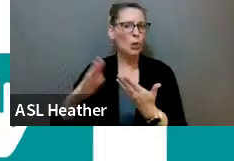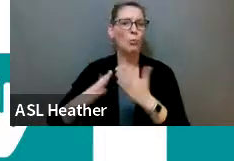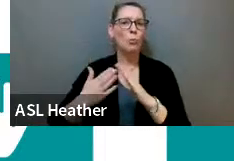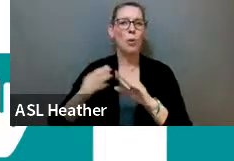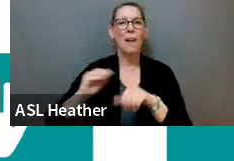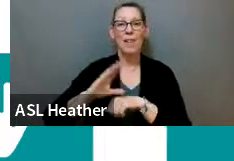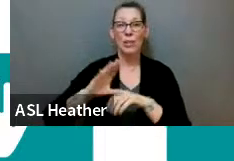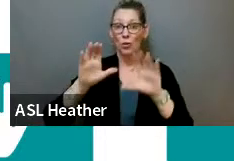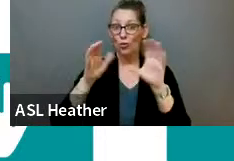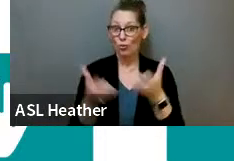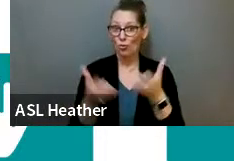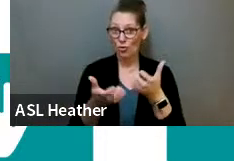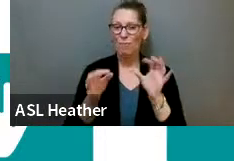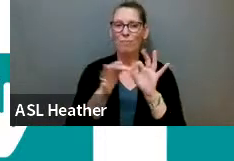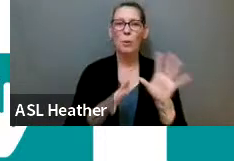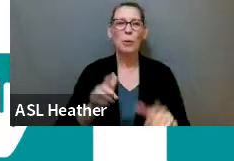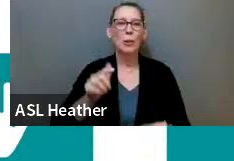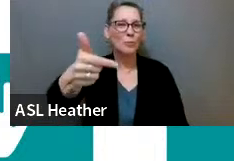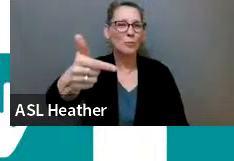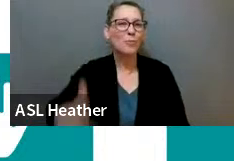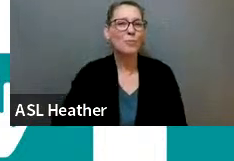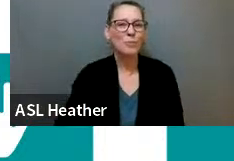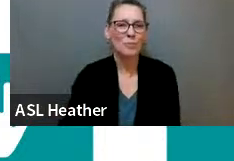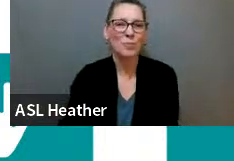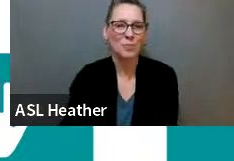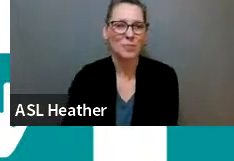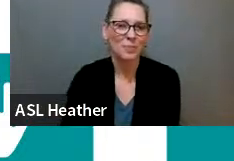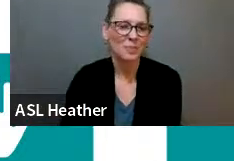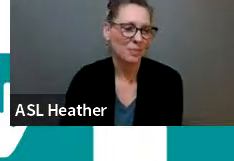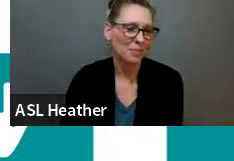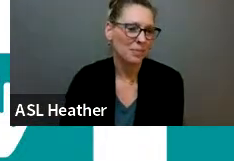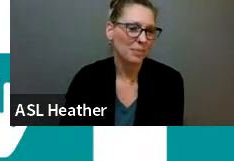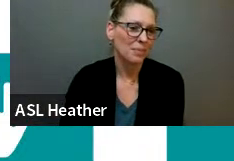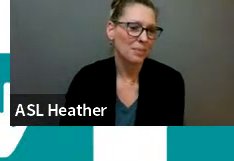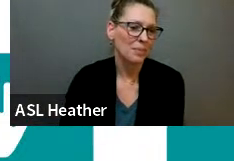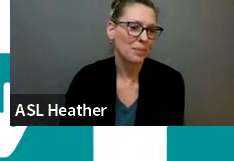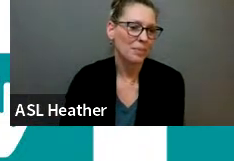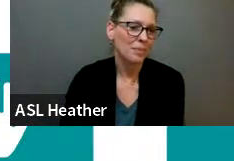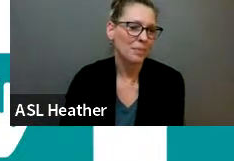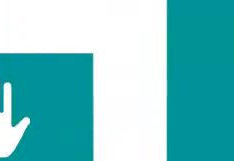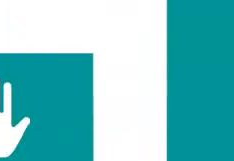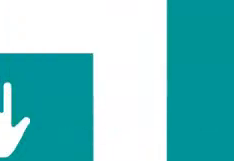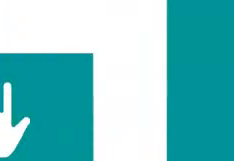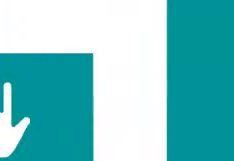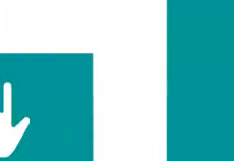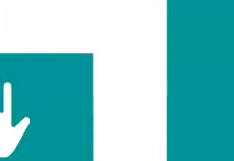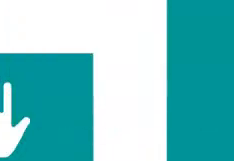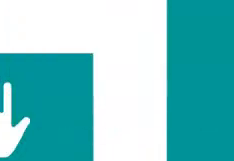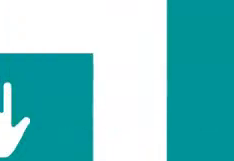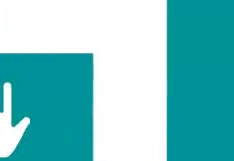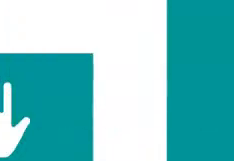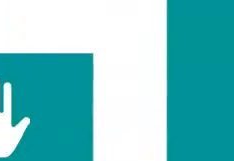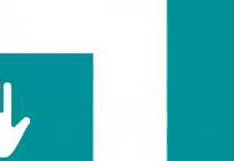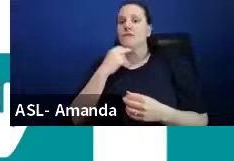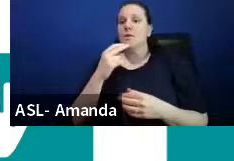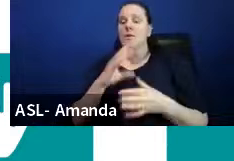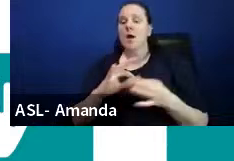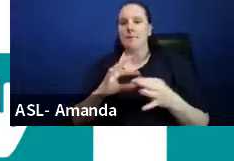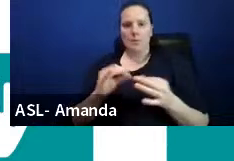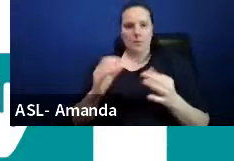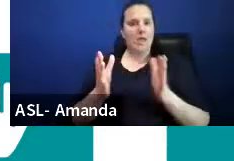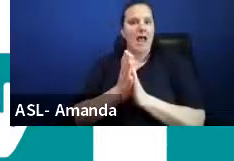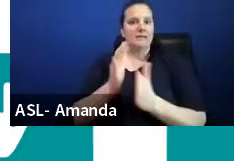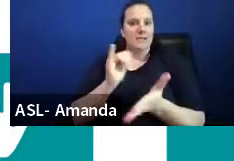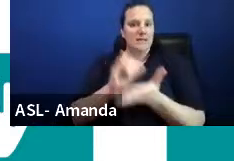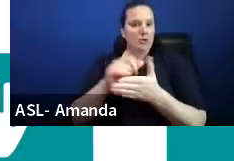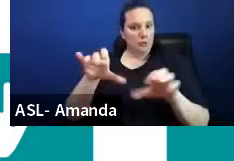advisory group. So they had that prior to joining our meeting today. In order to make a verbal comment, we would ask that